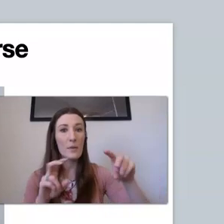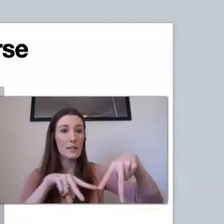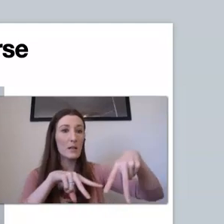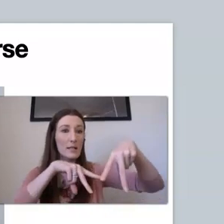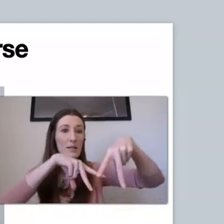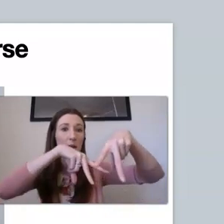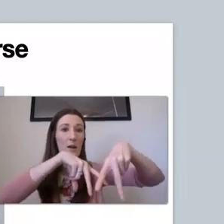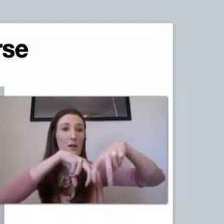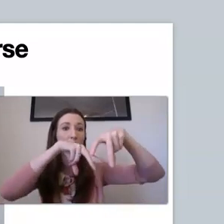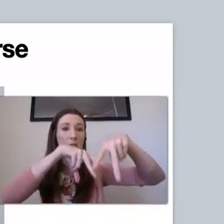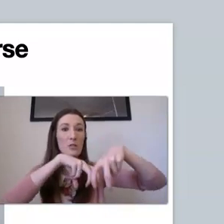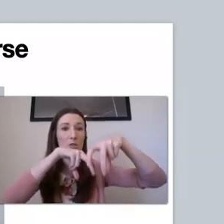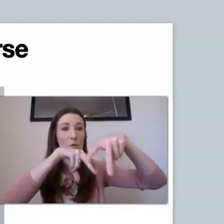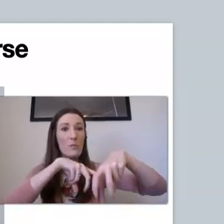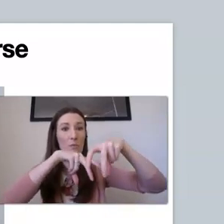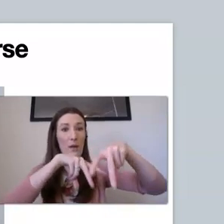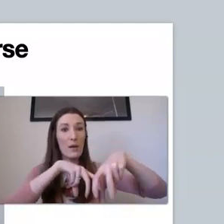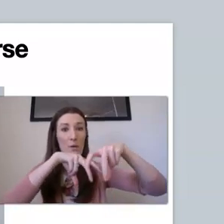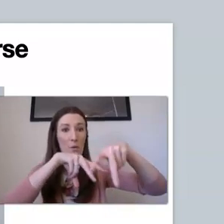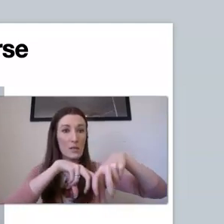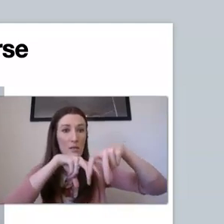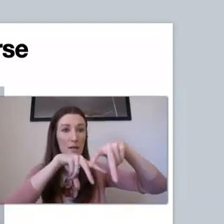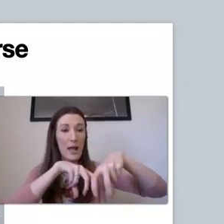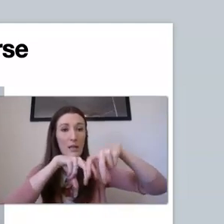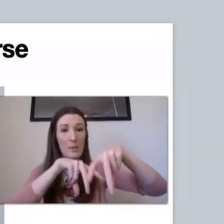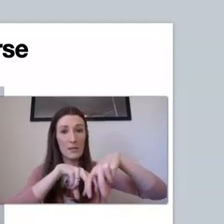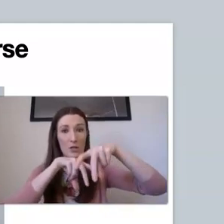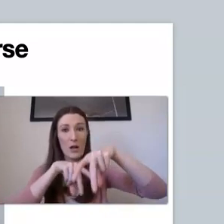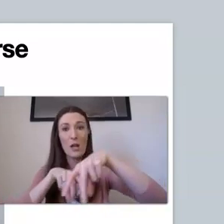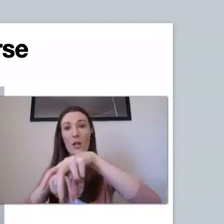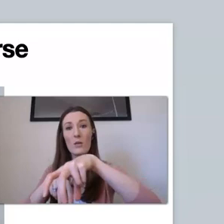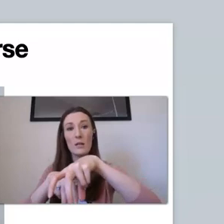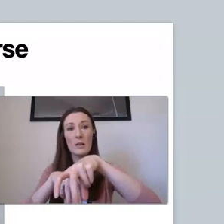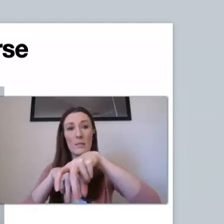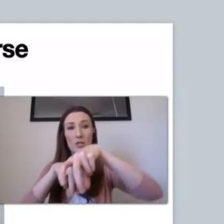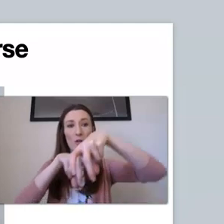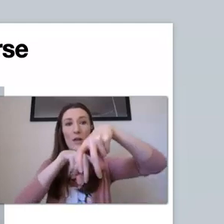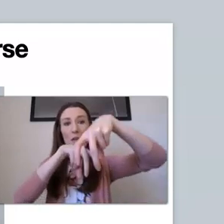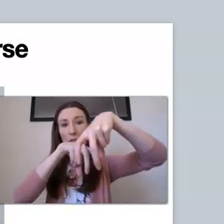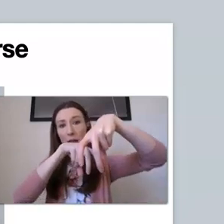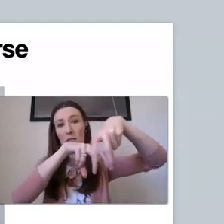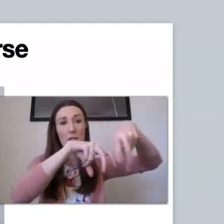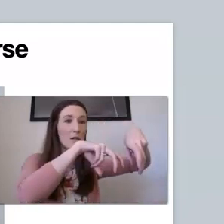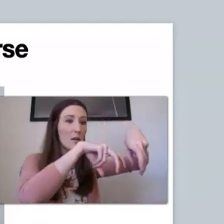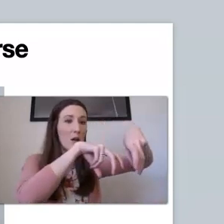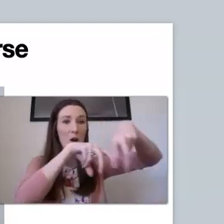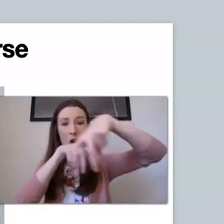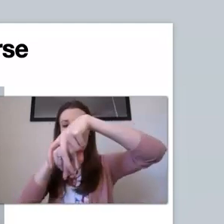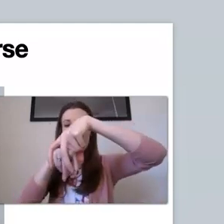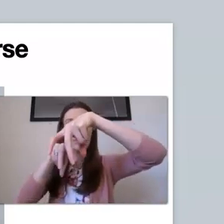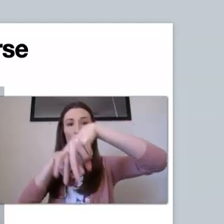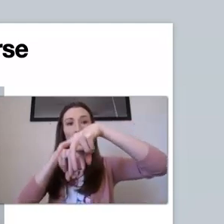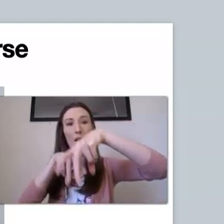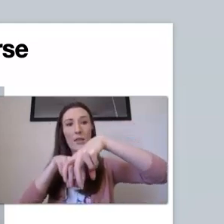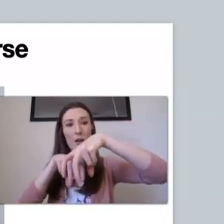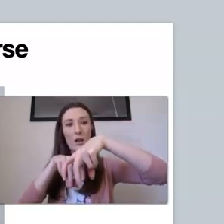your semantic classifier to show the movement of the horse, okay, and the position. You need to make sure that your legs are